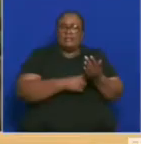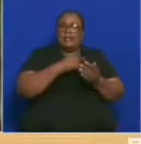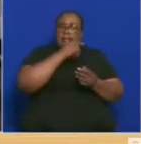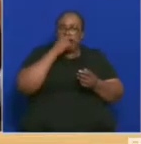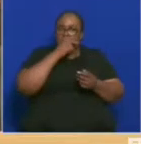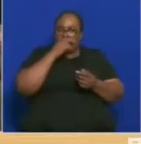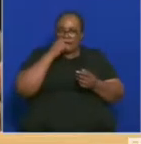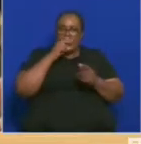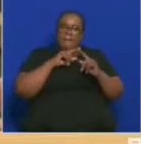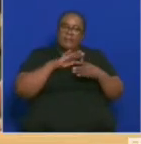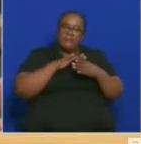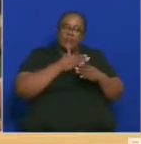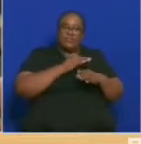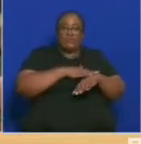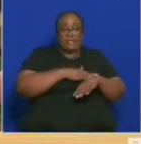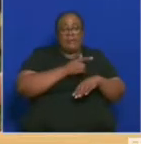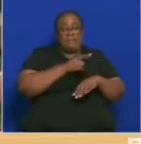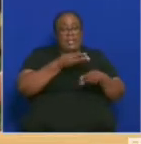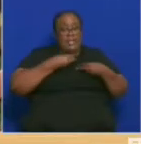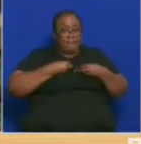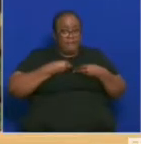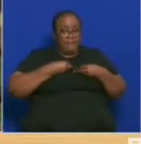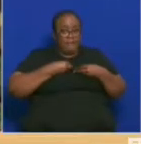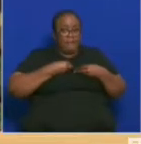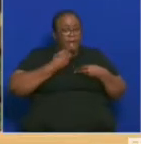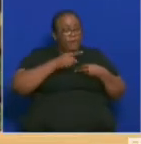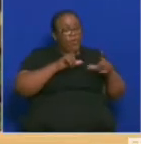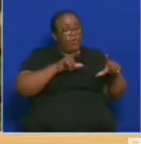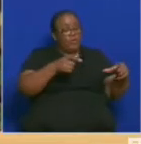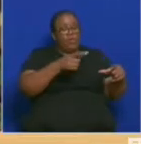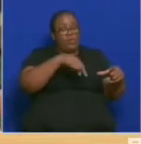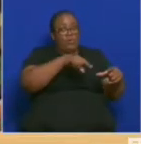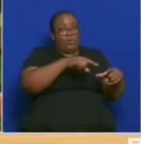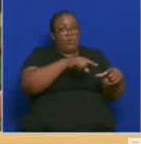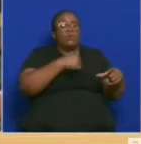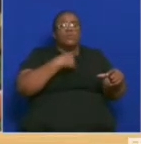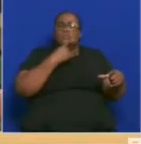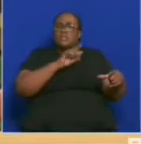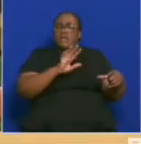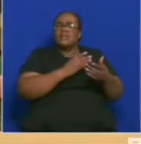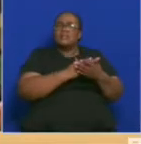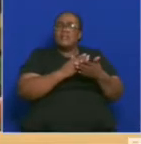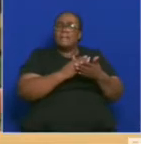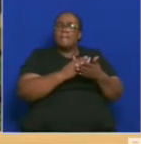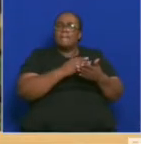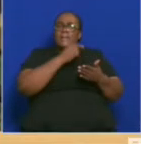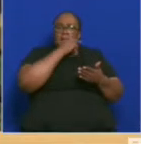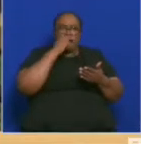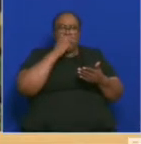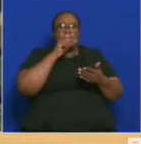we were given and allocated to ad hoc, we then said, no, some of the names have to give us submission in